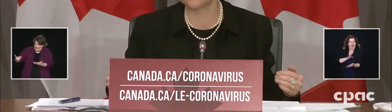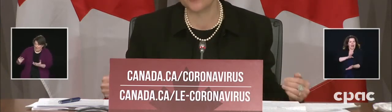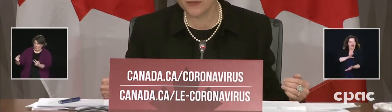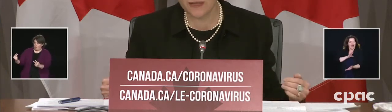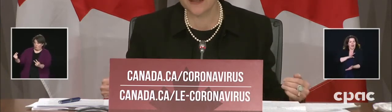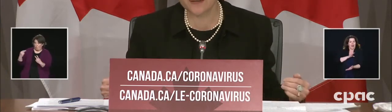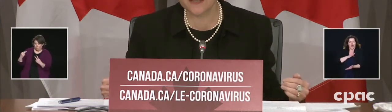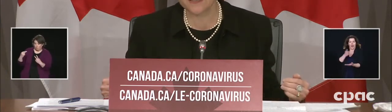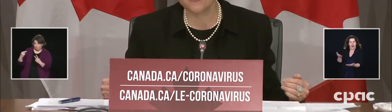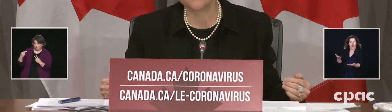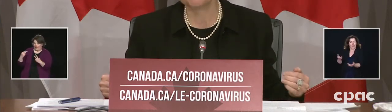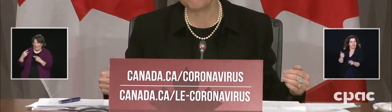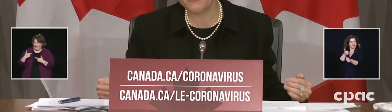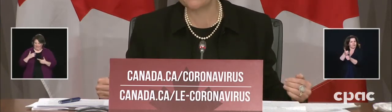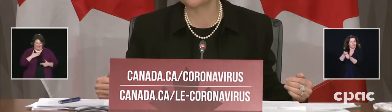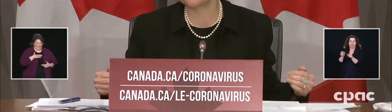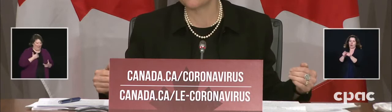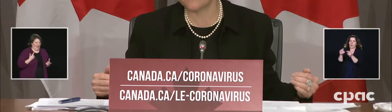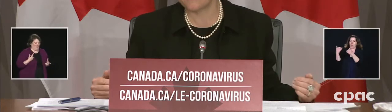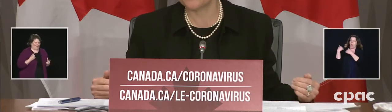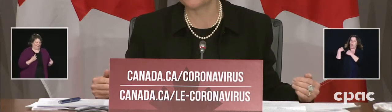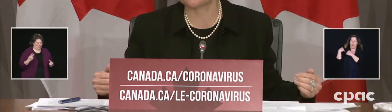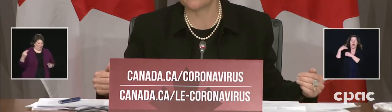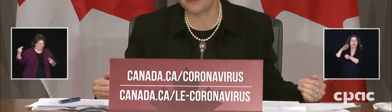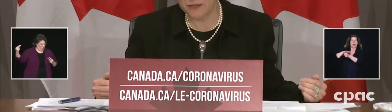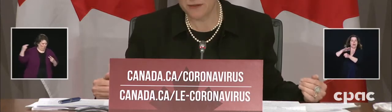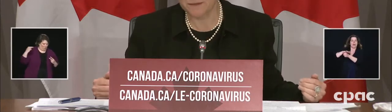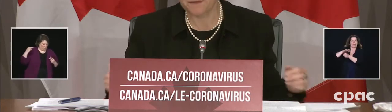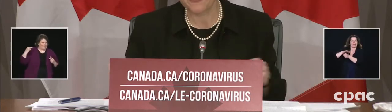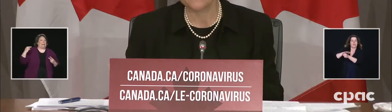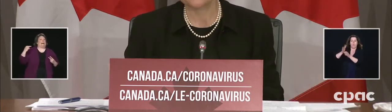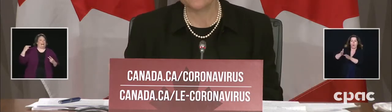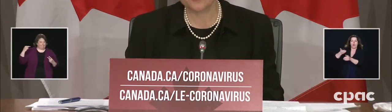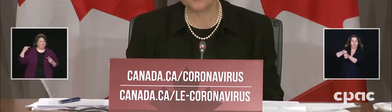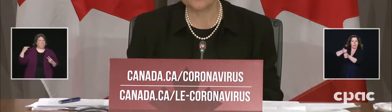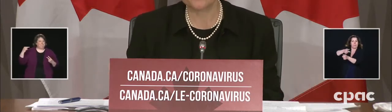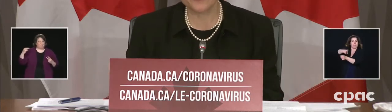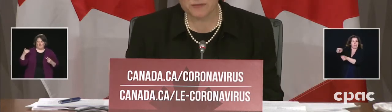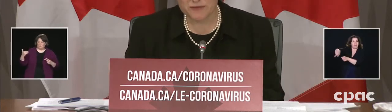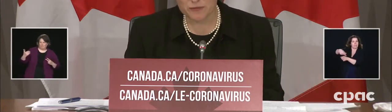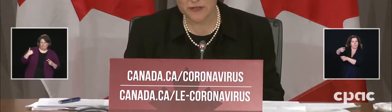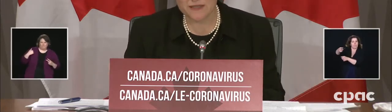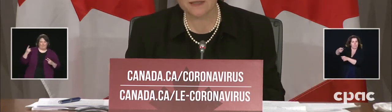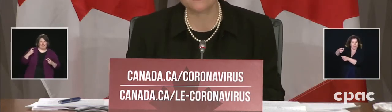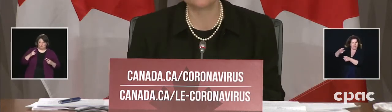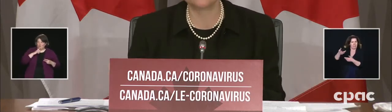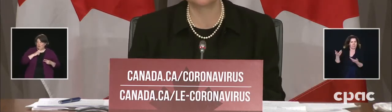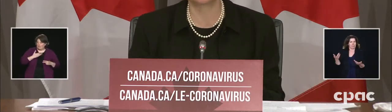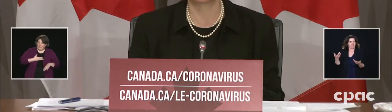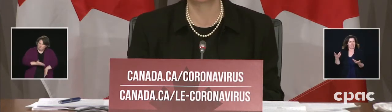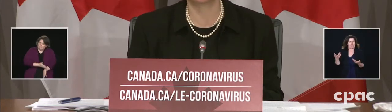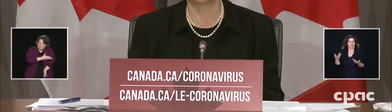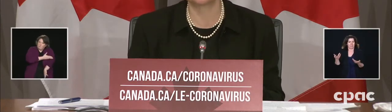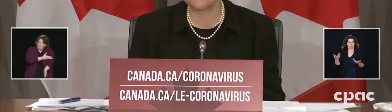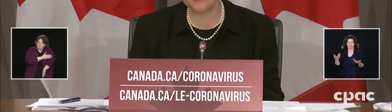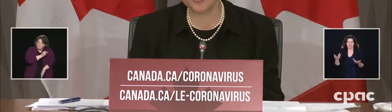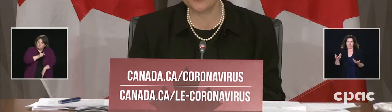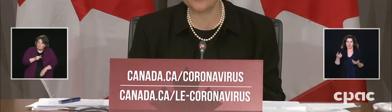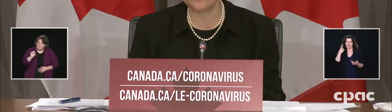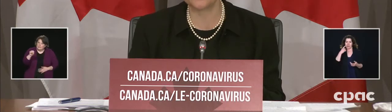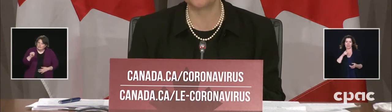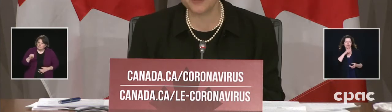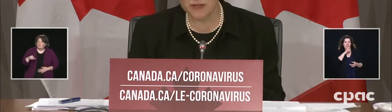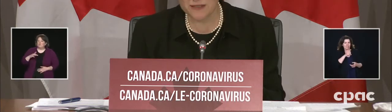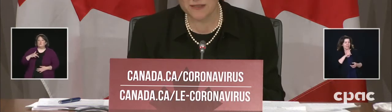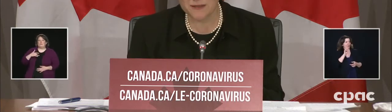governments to account, makes governments better. So freedom of the press is an